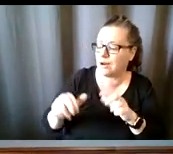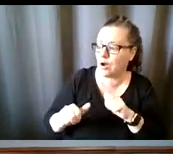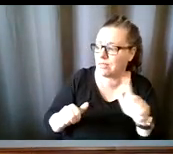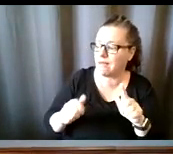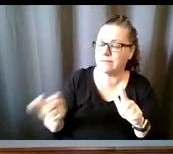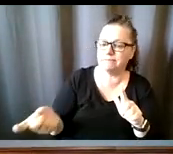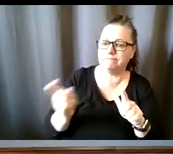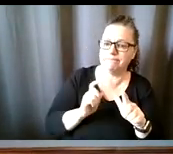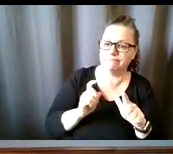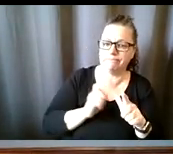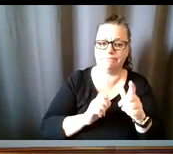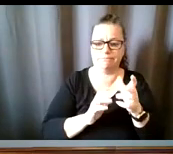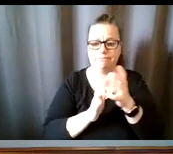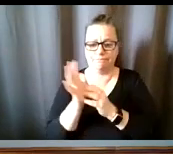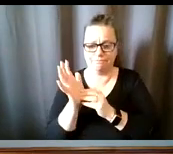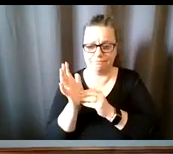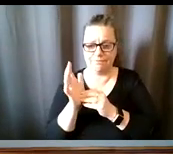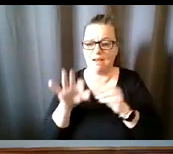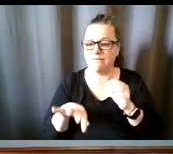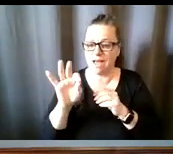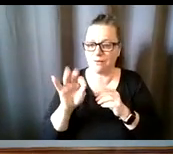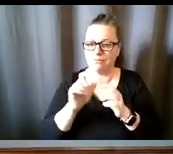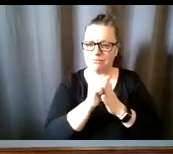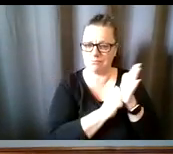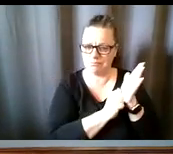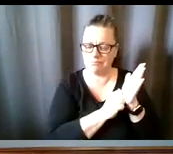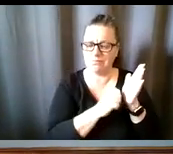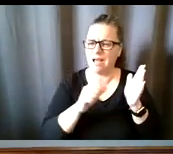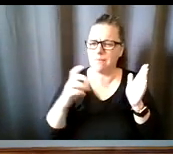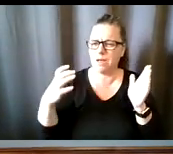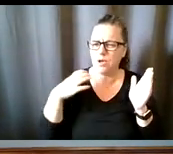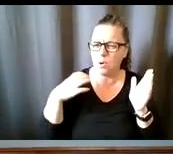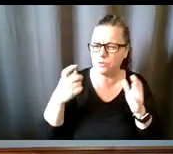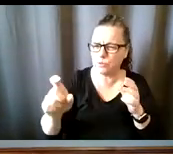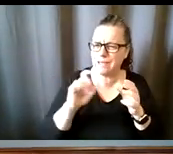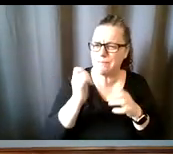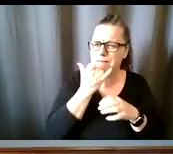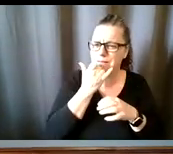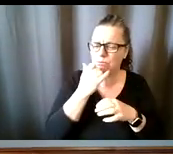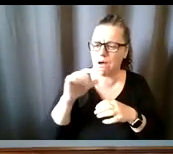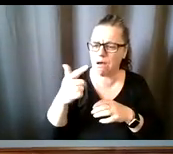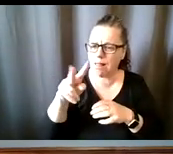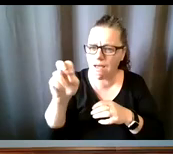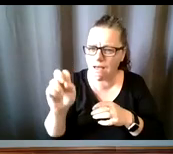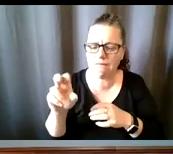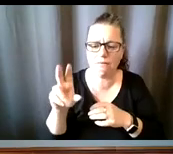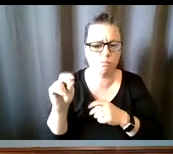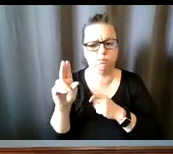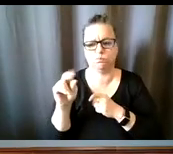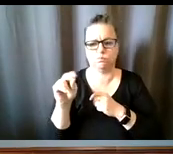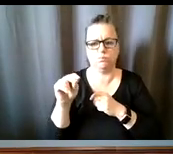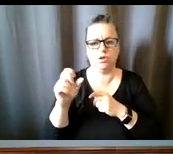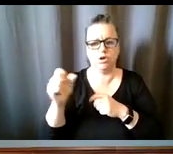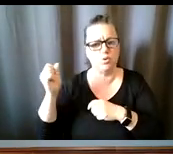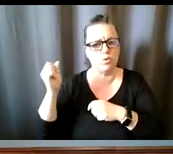and I proceed to put it on my right hand, only to discover it's a left-handed glove. And so I said, "Coach, I think you gave me the wrong glove." He said, no, you throw with your